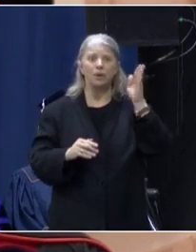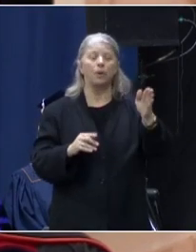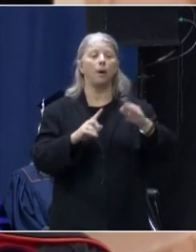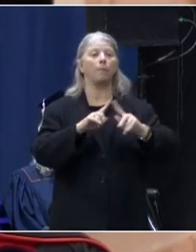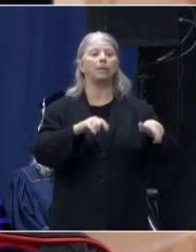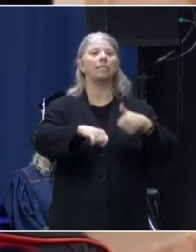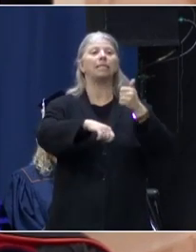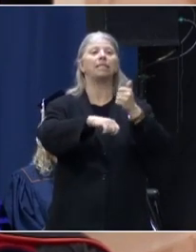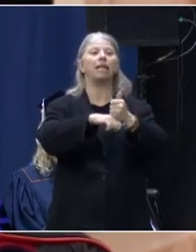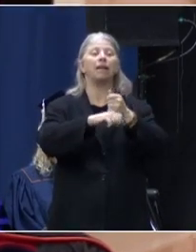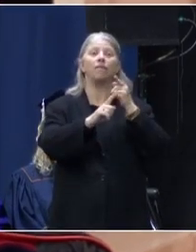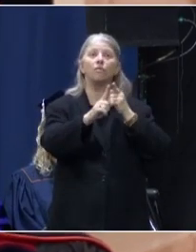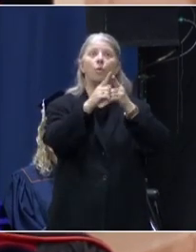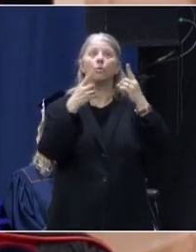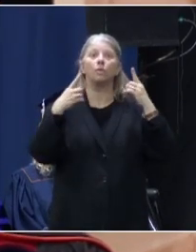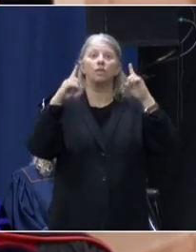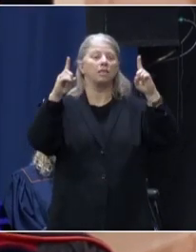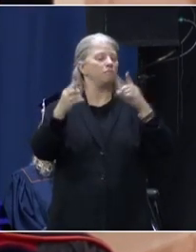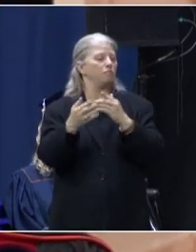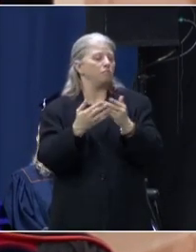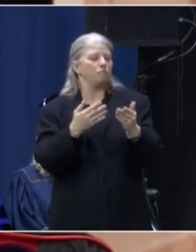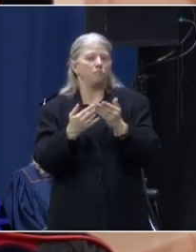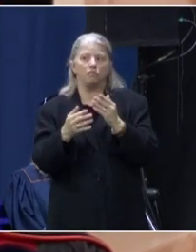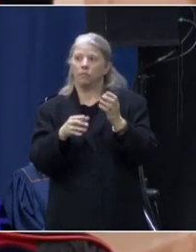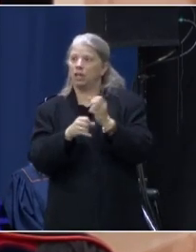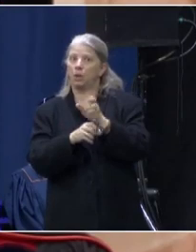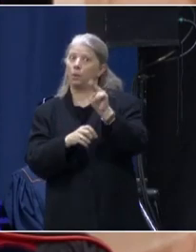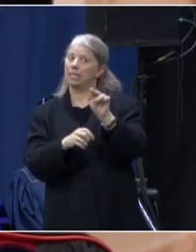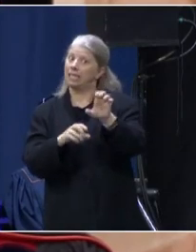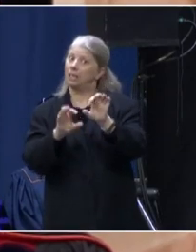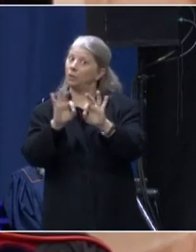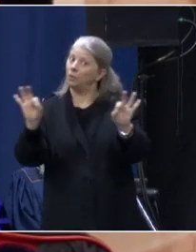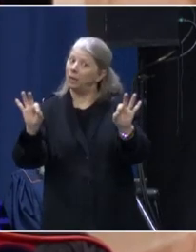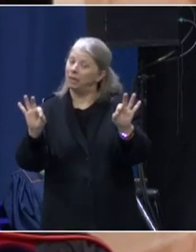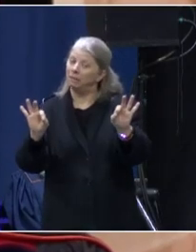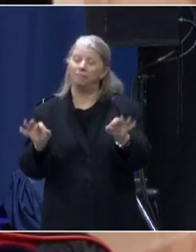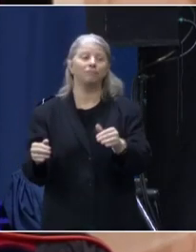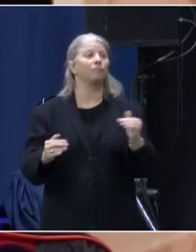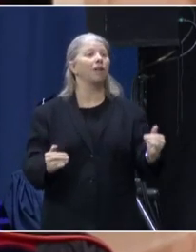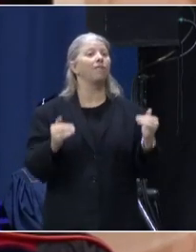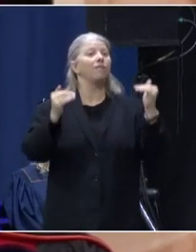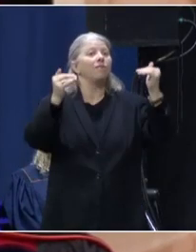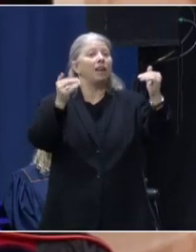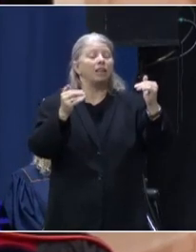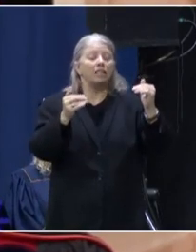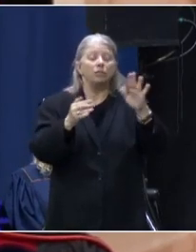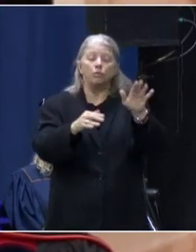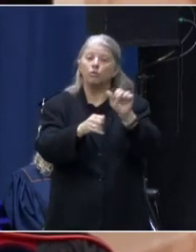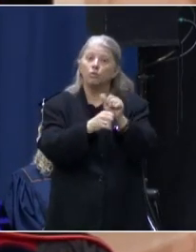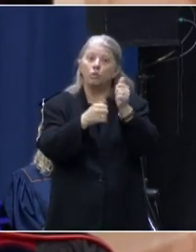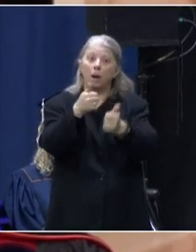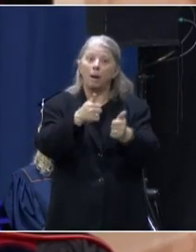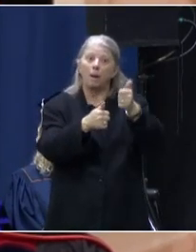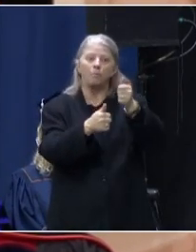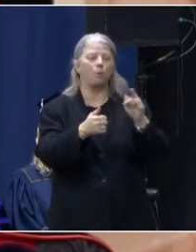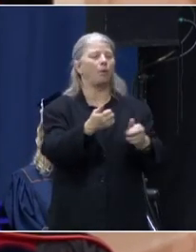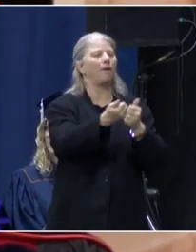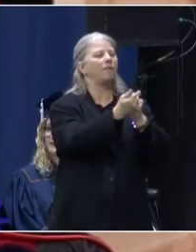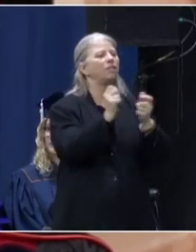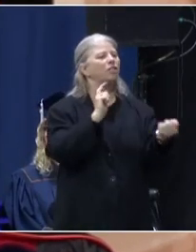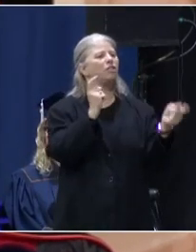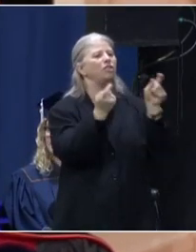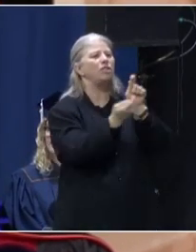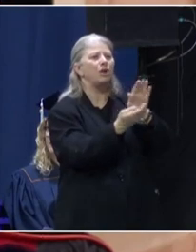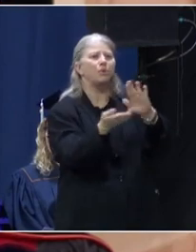out to achieve a goal, whether it is attaining a UNC degree, advancing in your career, or advocating for change in